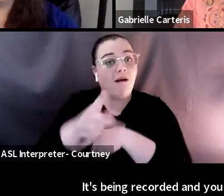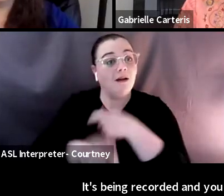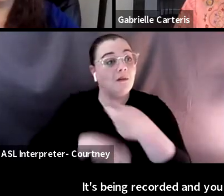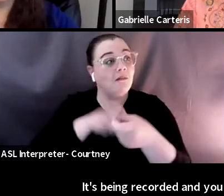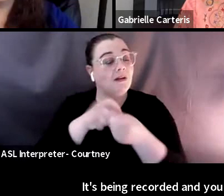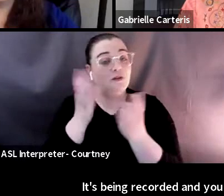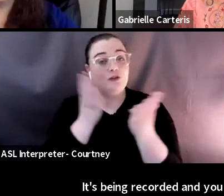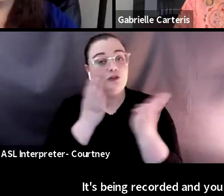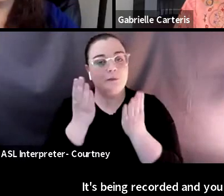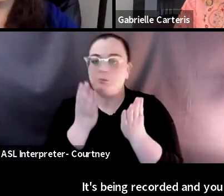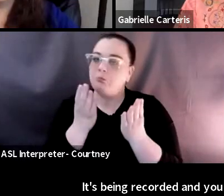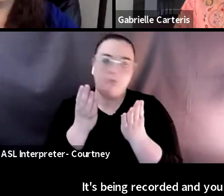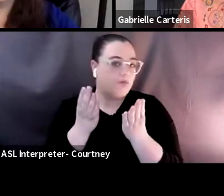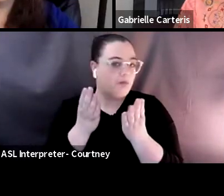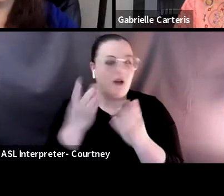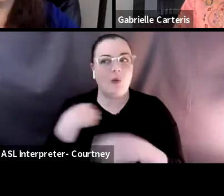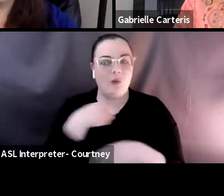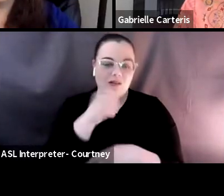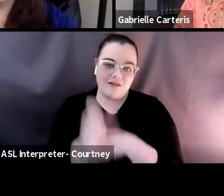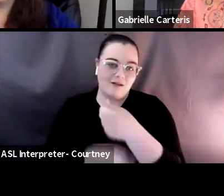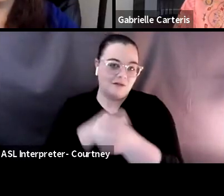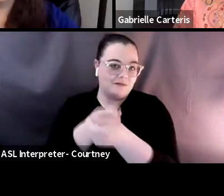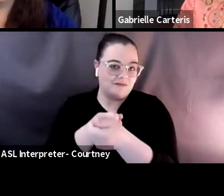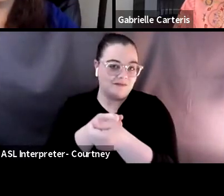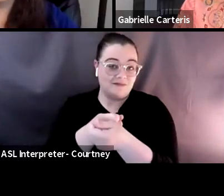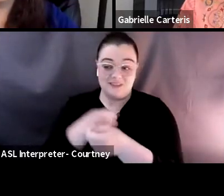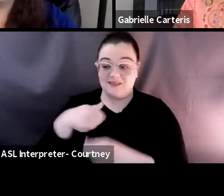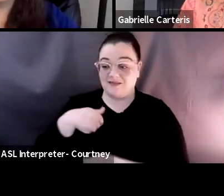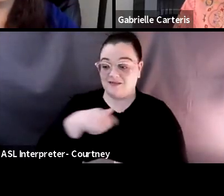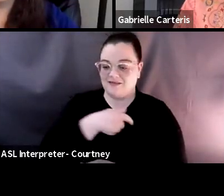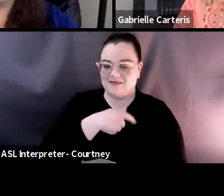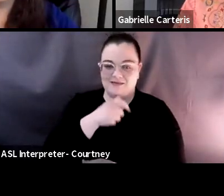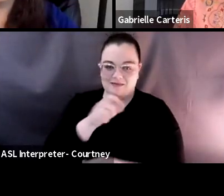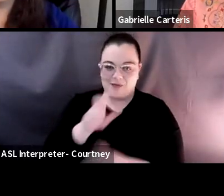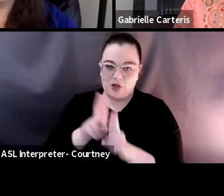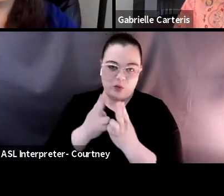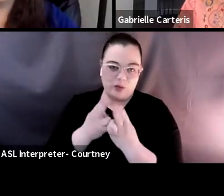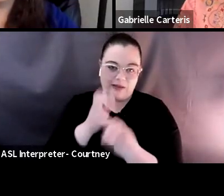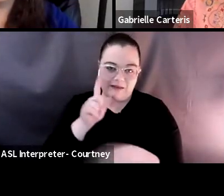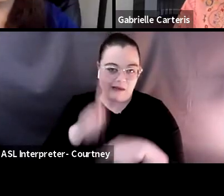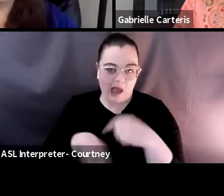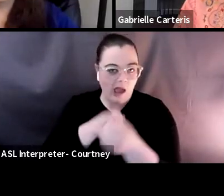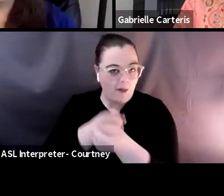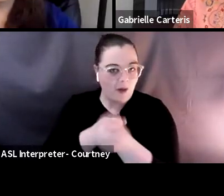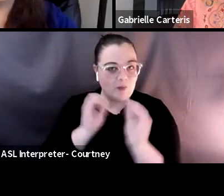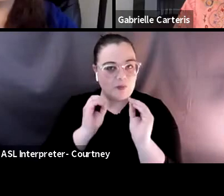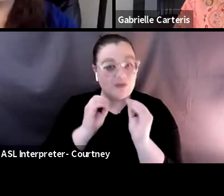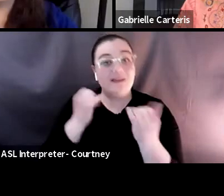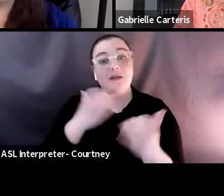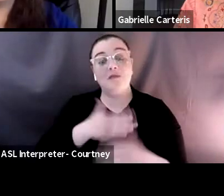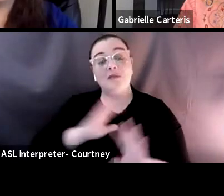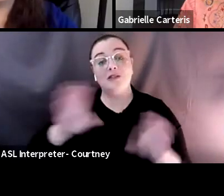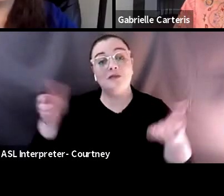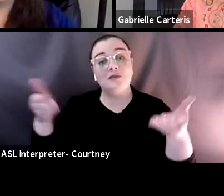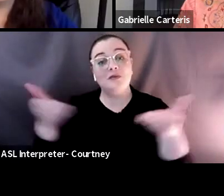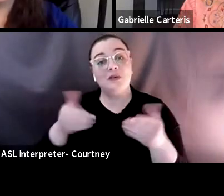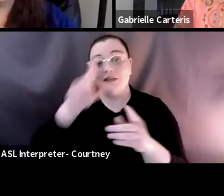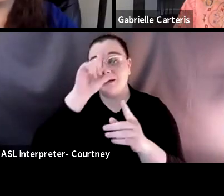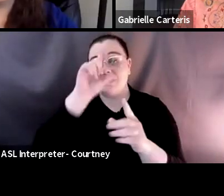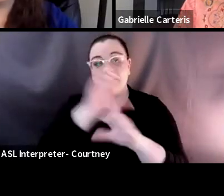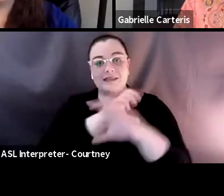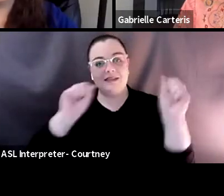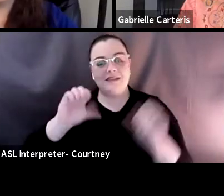doesn't constitute an endorsement by the union. Now, please give a warm welcome to today's host, SAG-AFTRA President